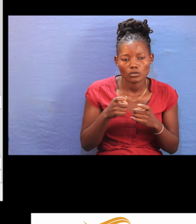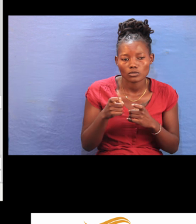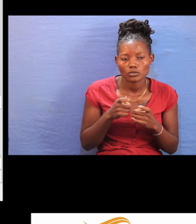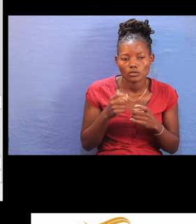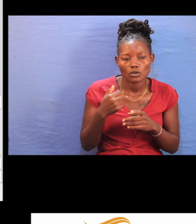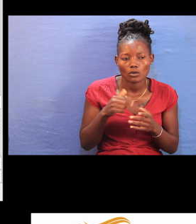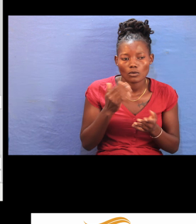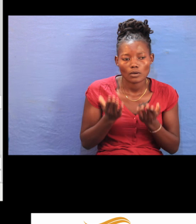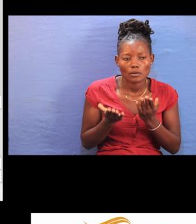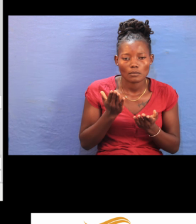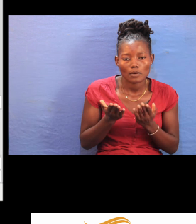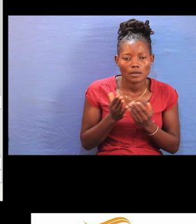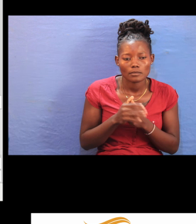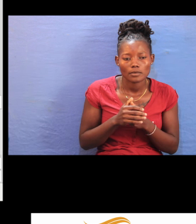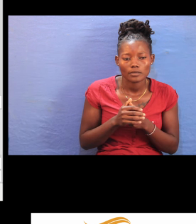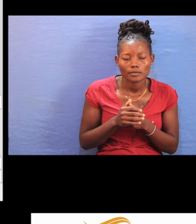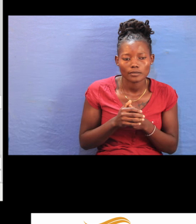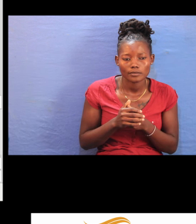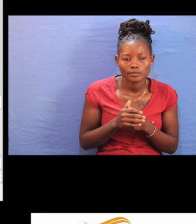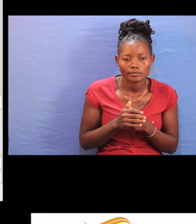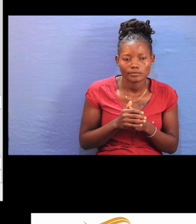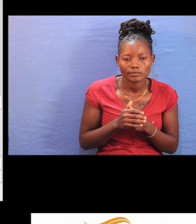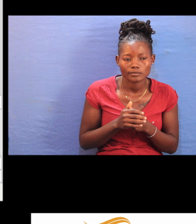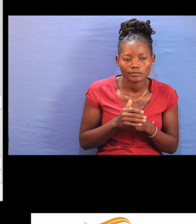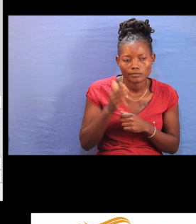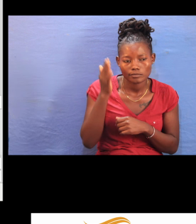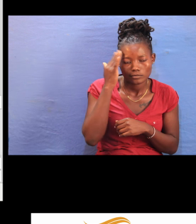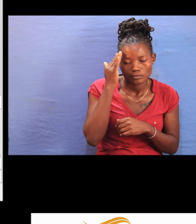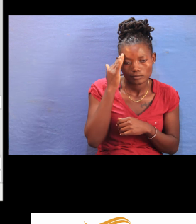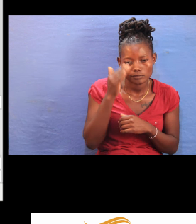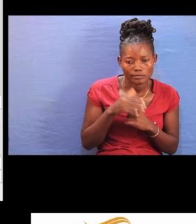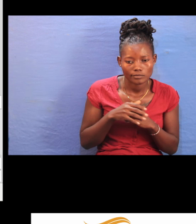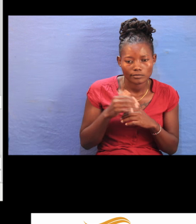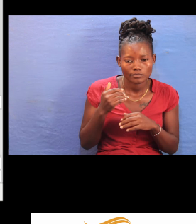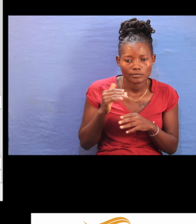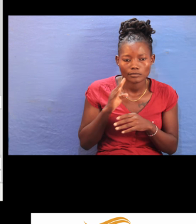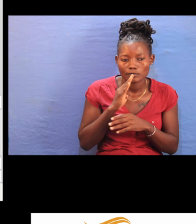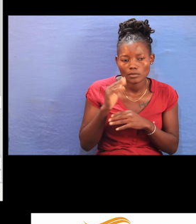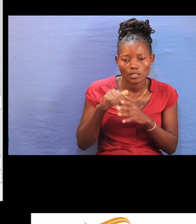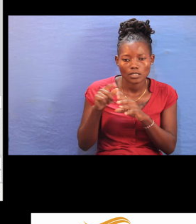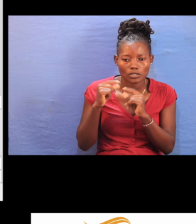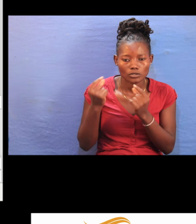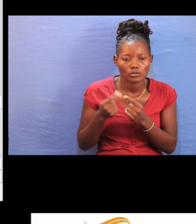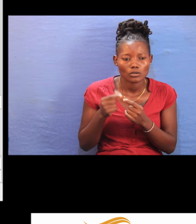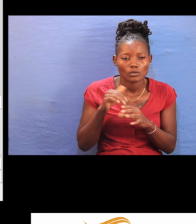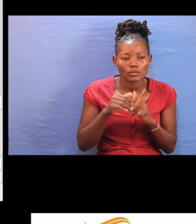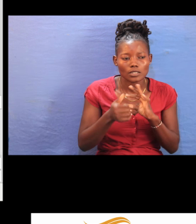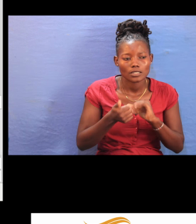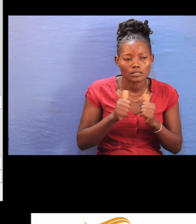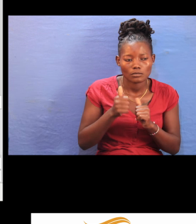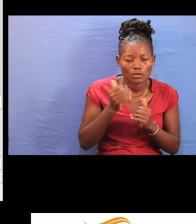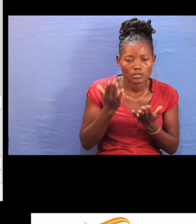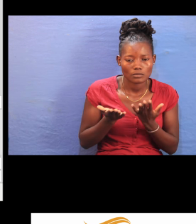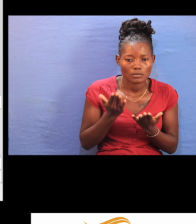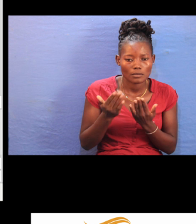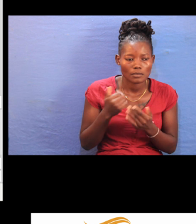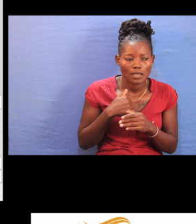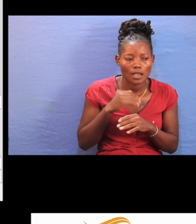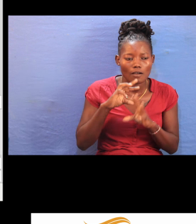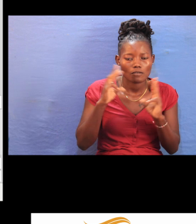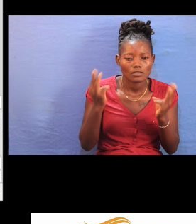We might be in the toughest, you know, group in sport. We might have all the world